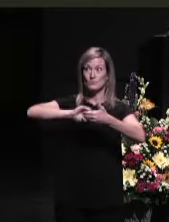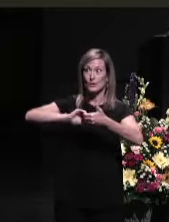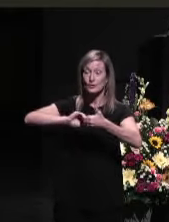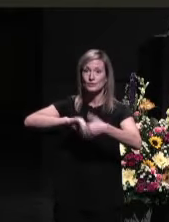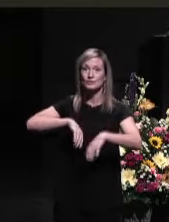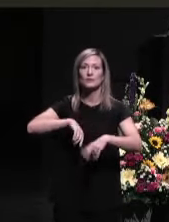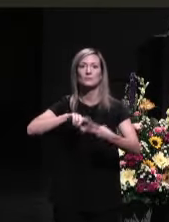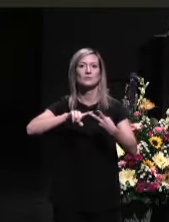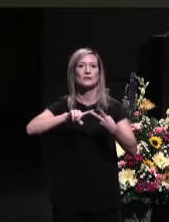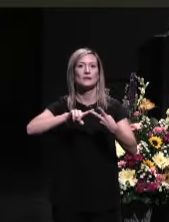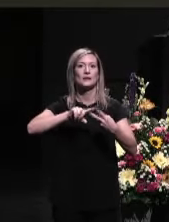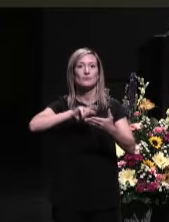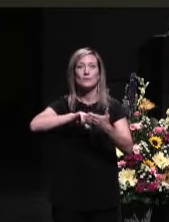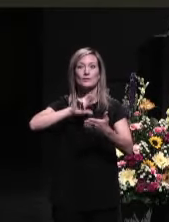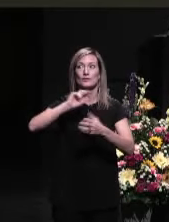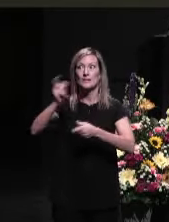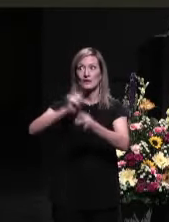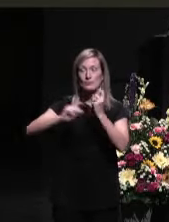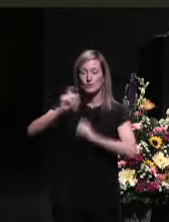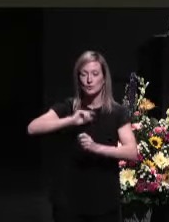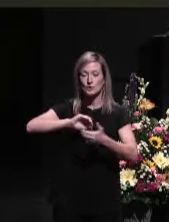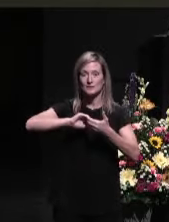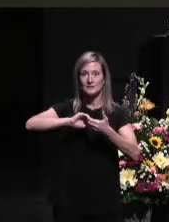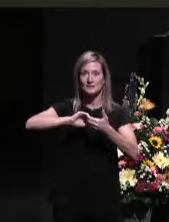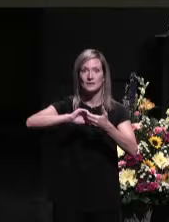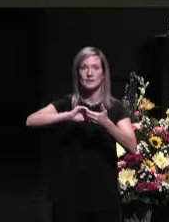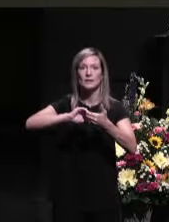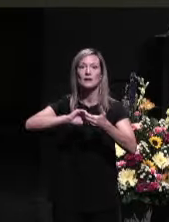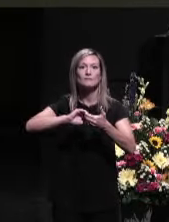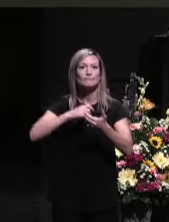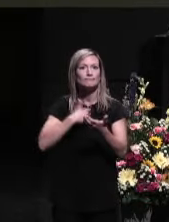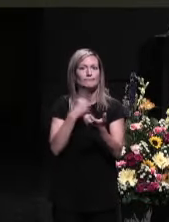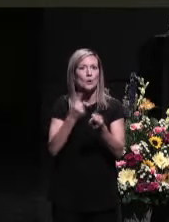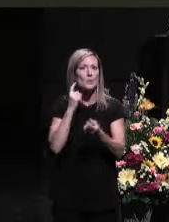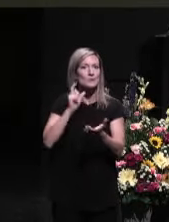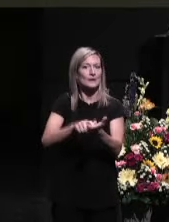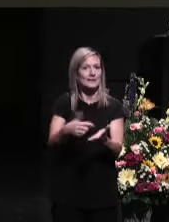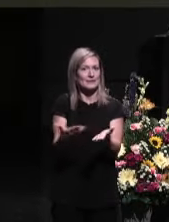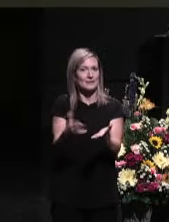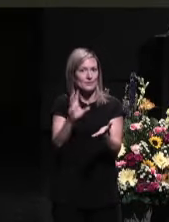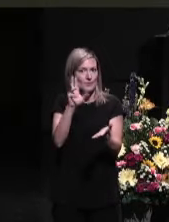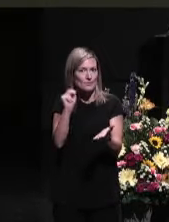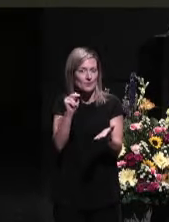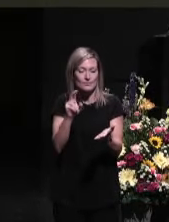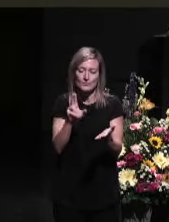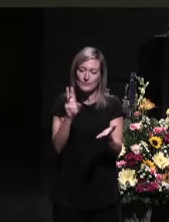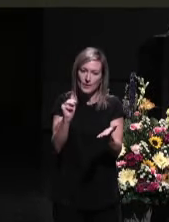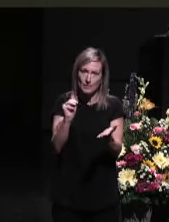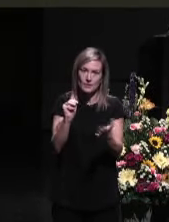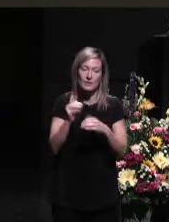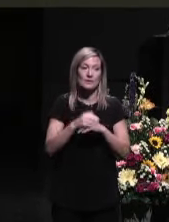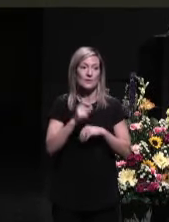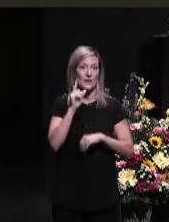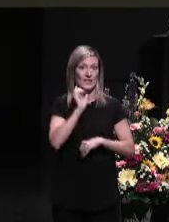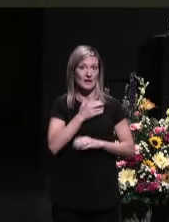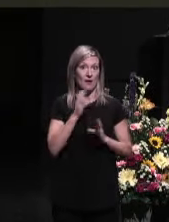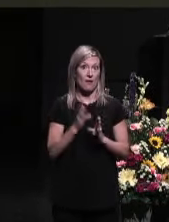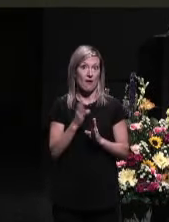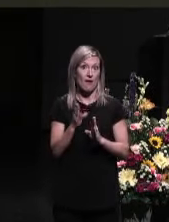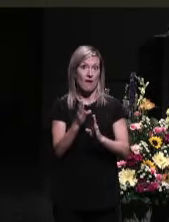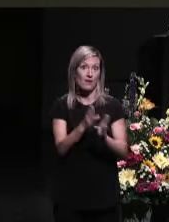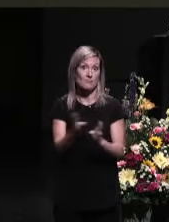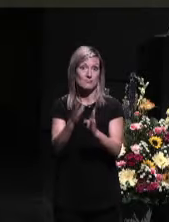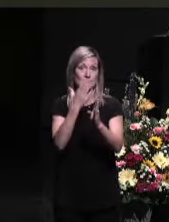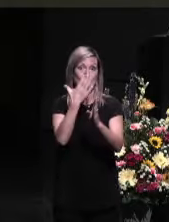research contributions that are increasingly recognized. So I think we're on a good trajectory, but we need